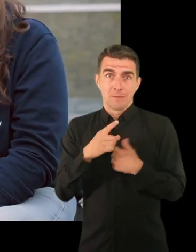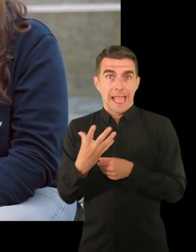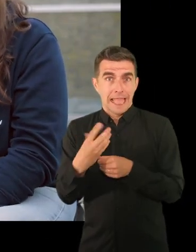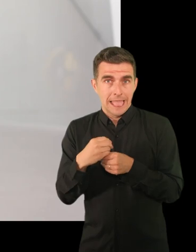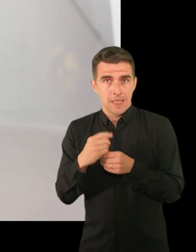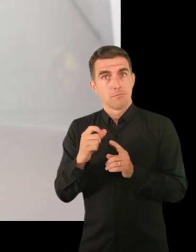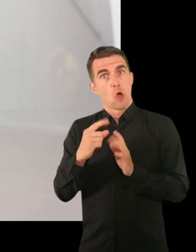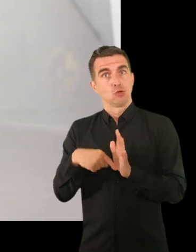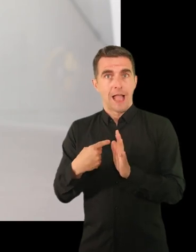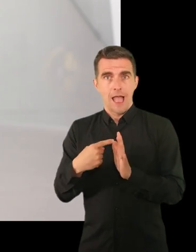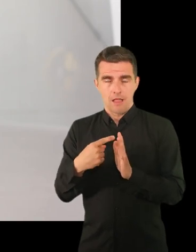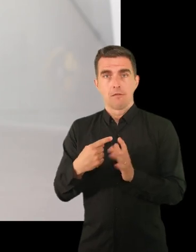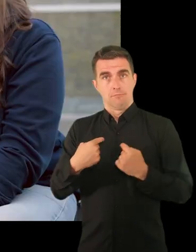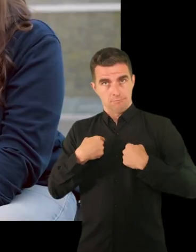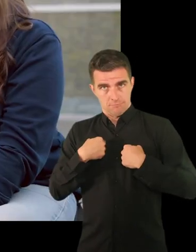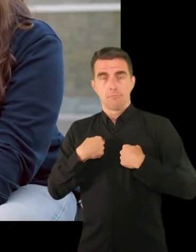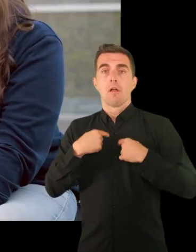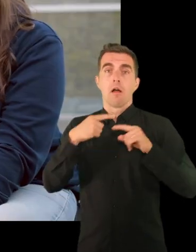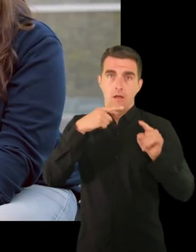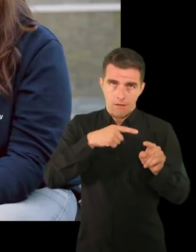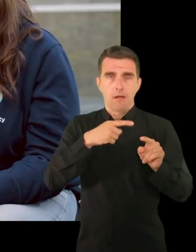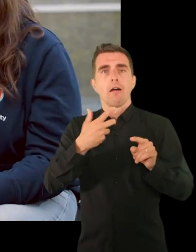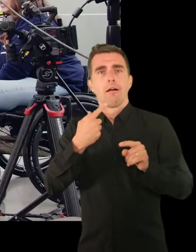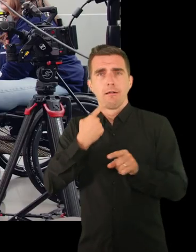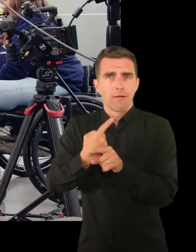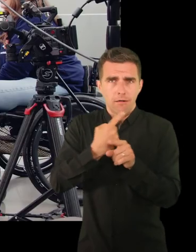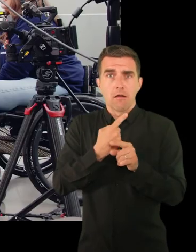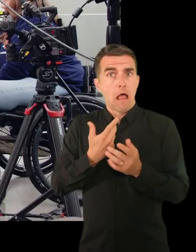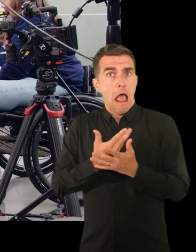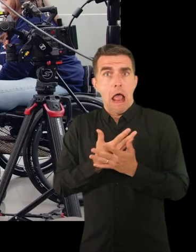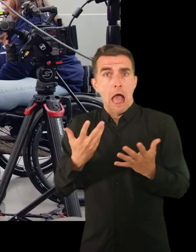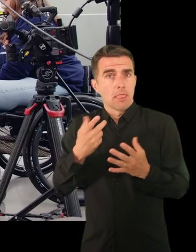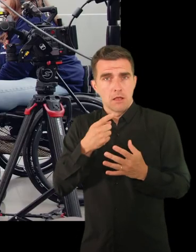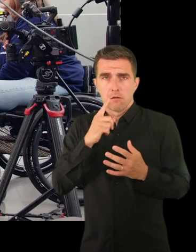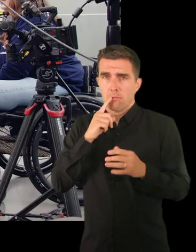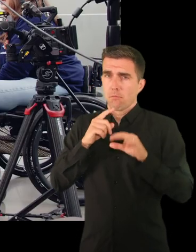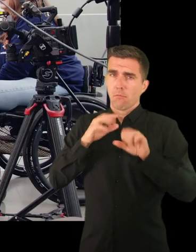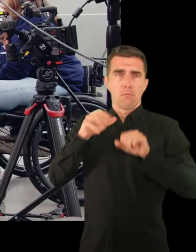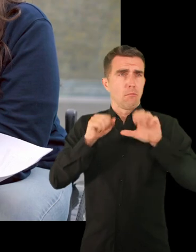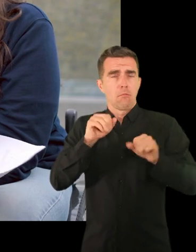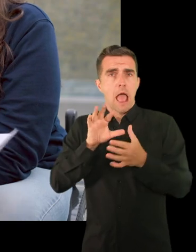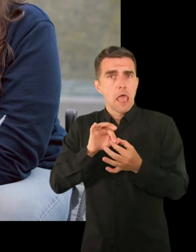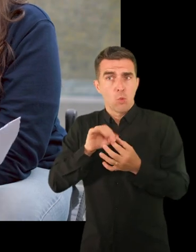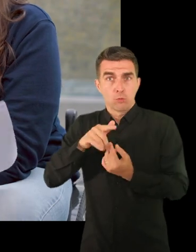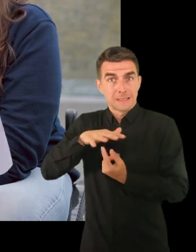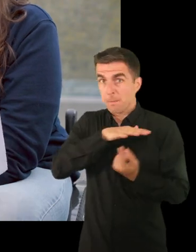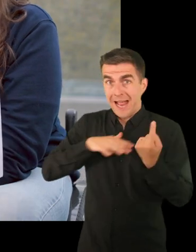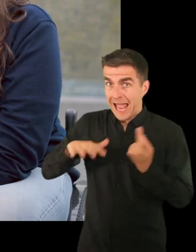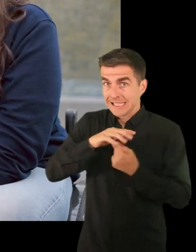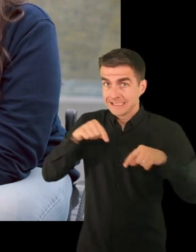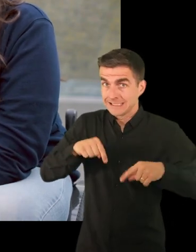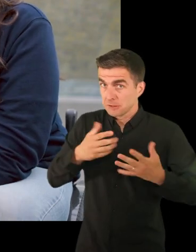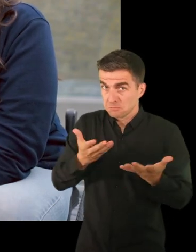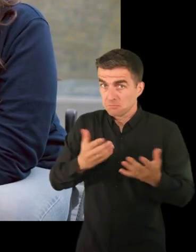part of this project with Foster & Partners and Sociability. And is there any highlights in relation to